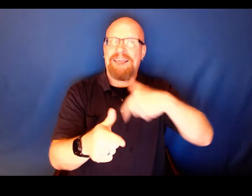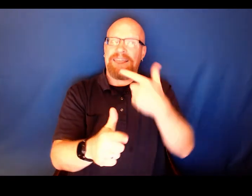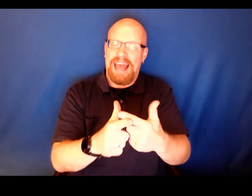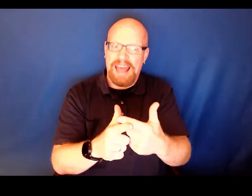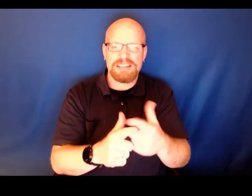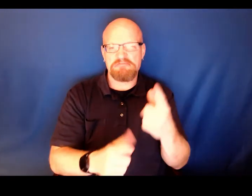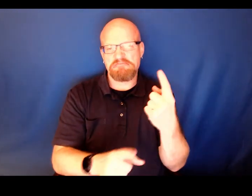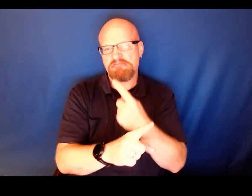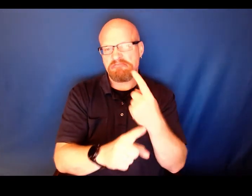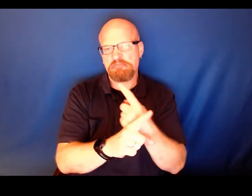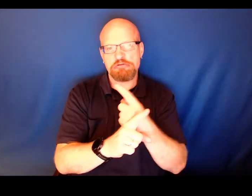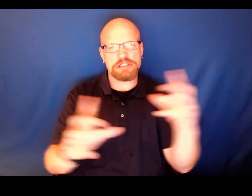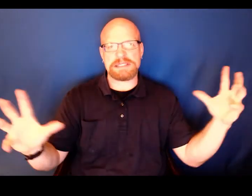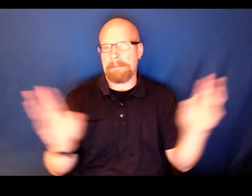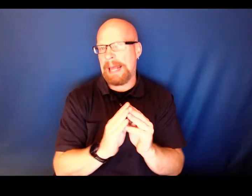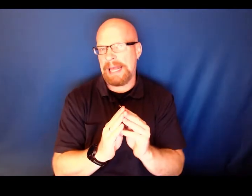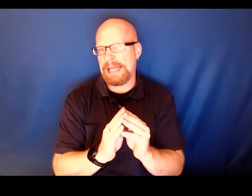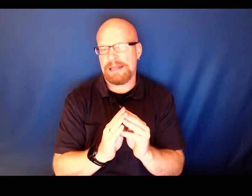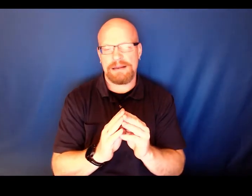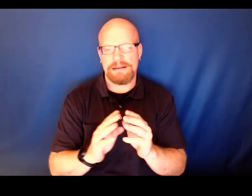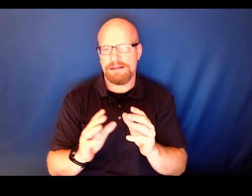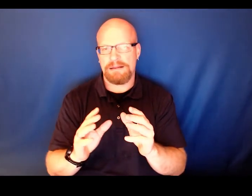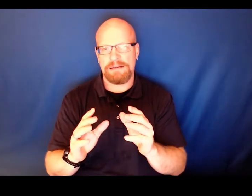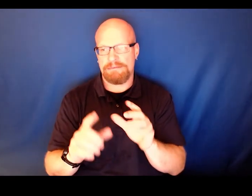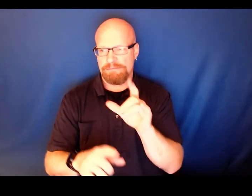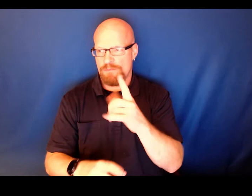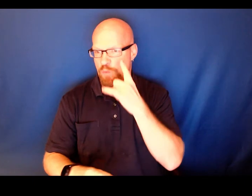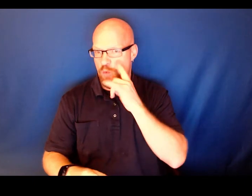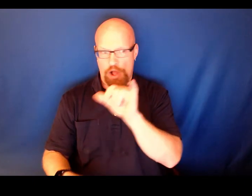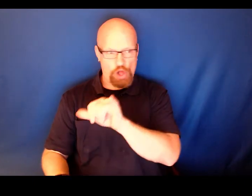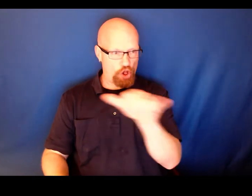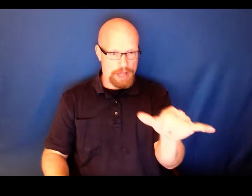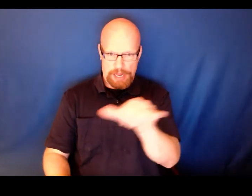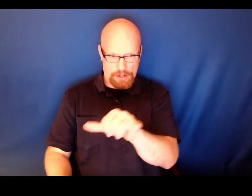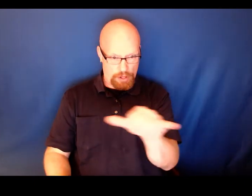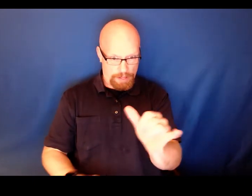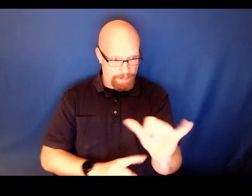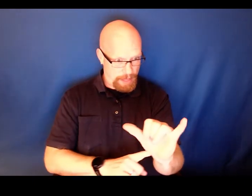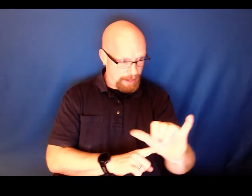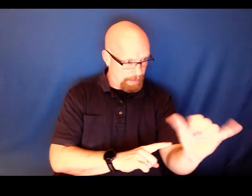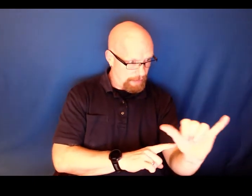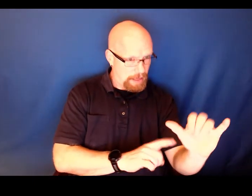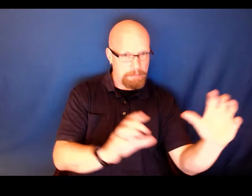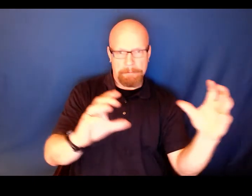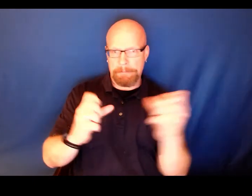second polynomial. And then it's like normal. You combine like terms.